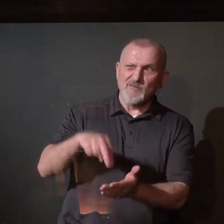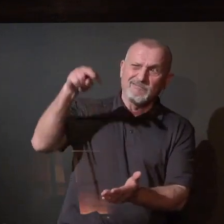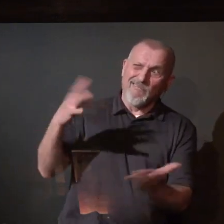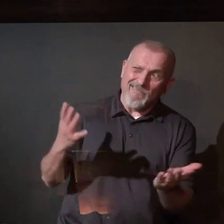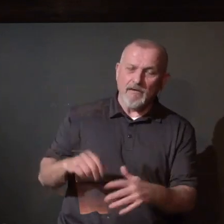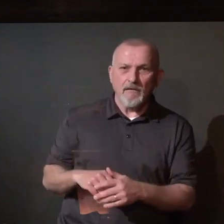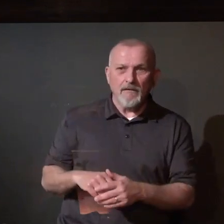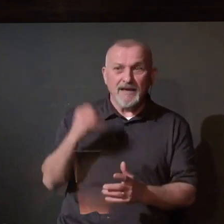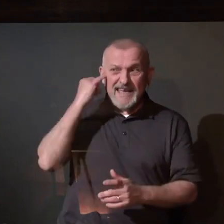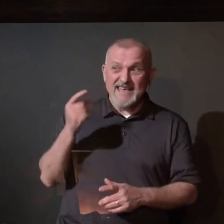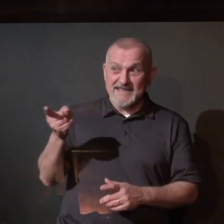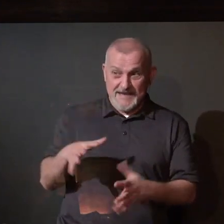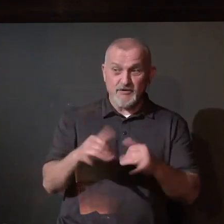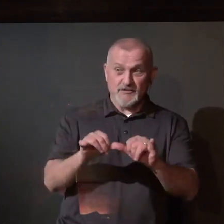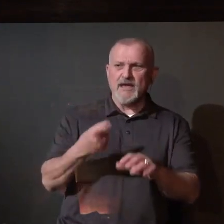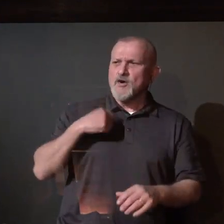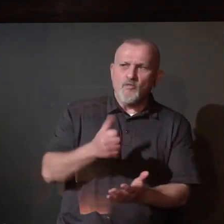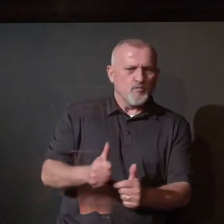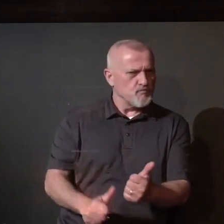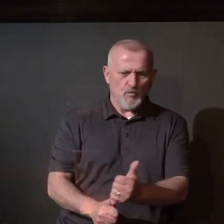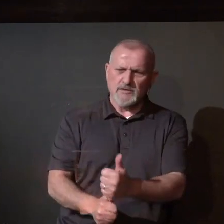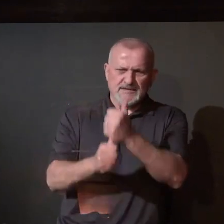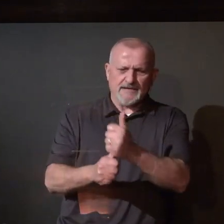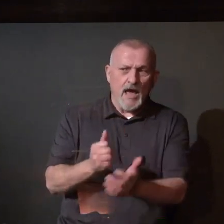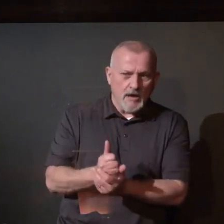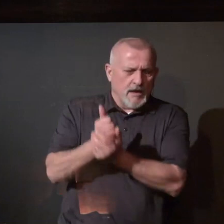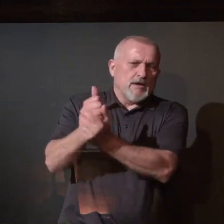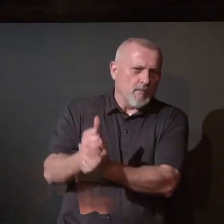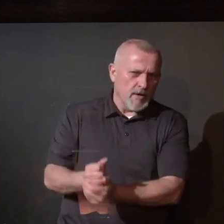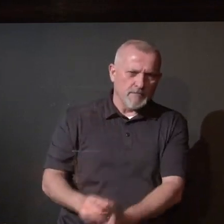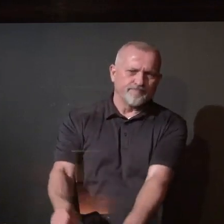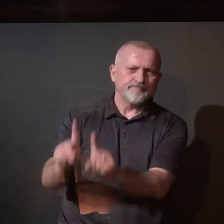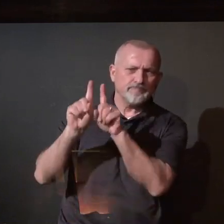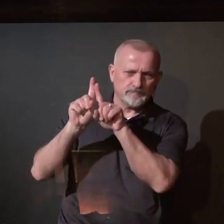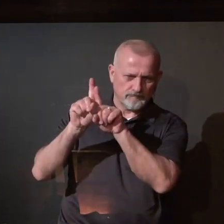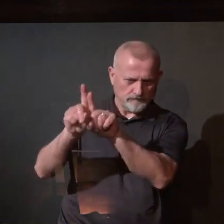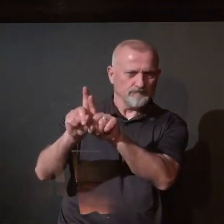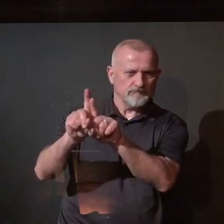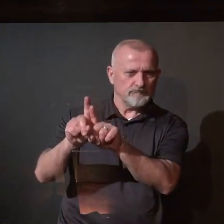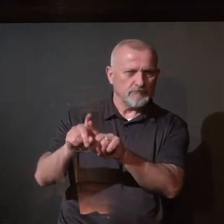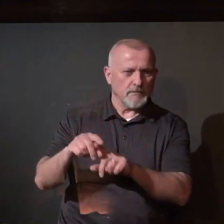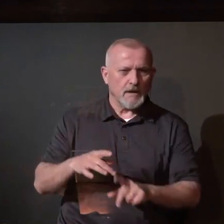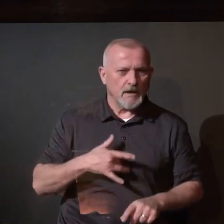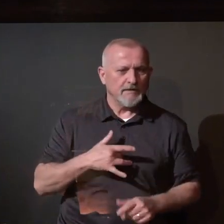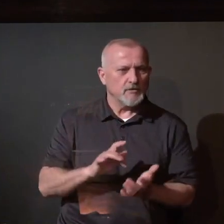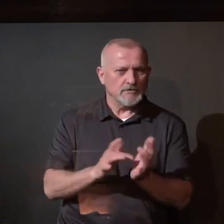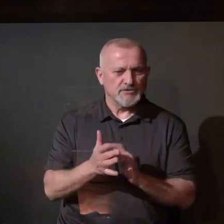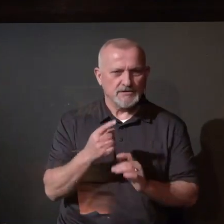around, we'll help you. We'll promote you. We'll be by your side, Jesus. And I feel like Jesus is